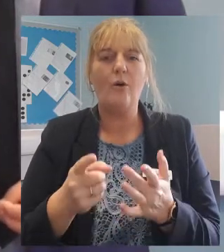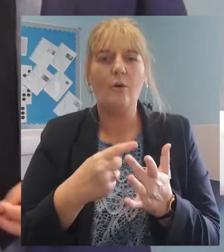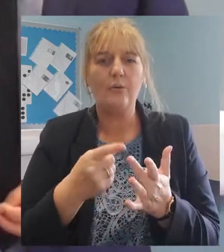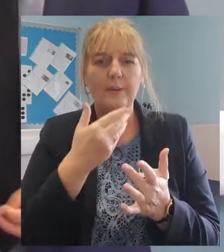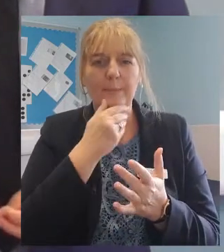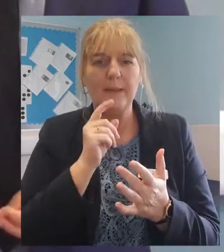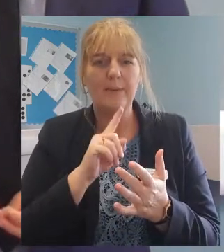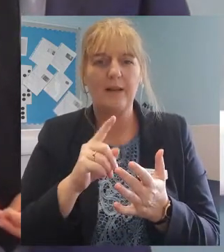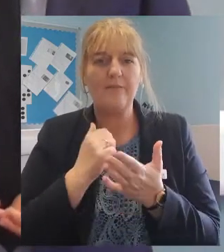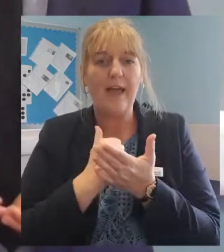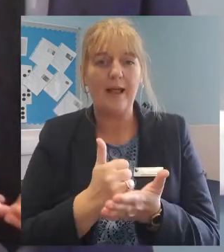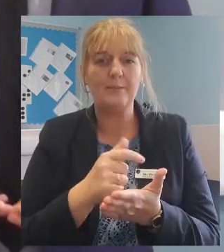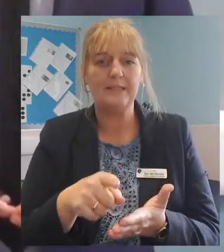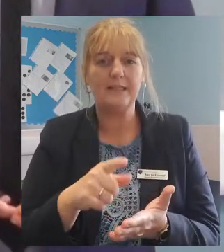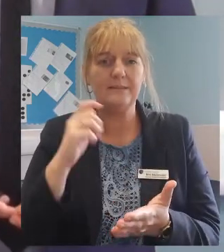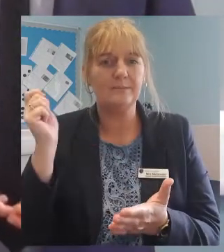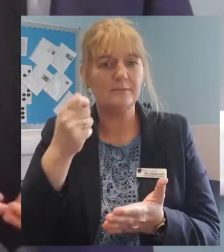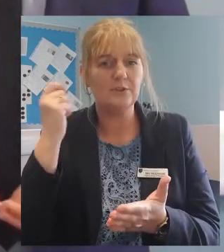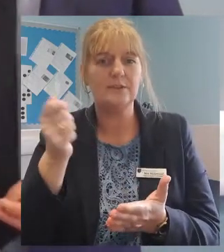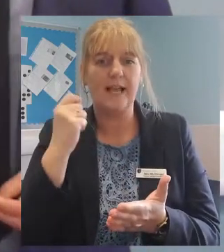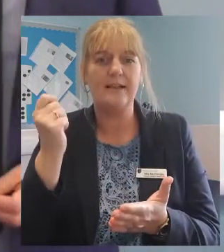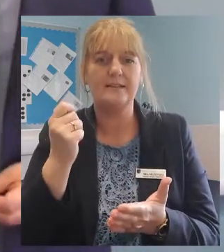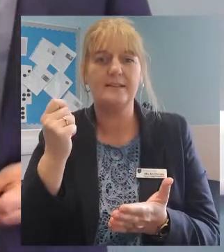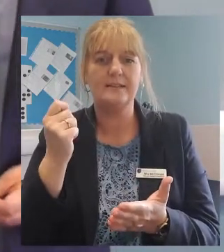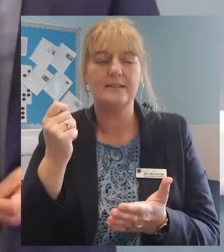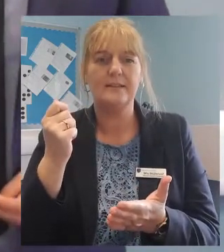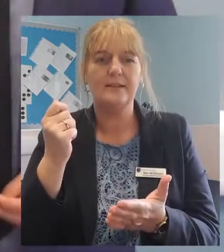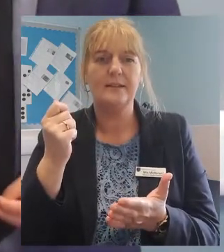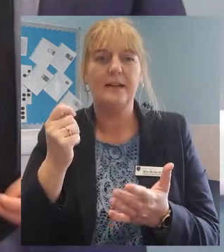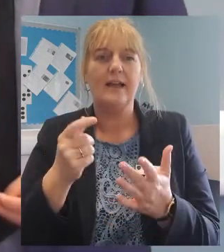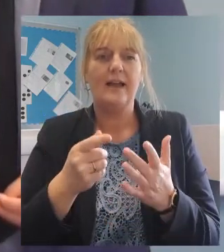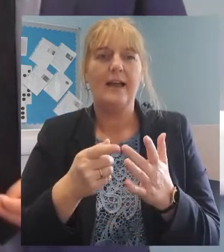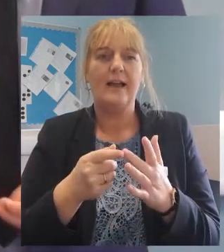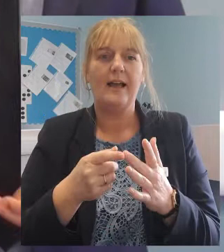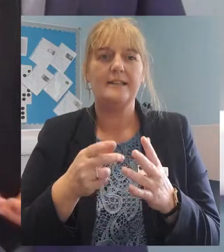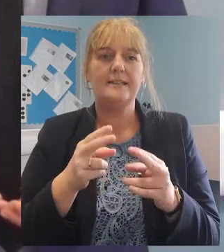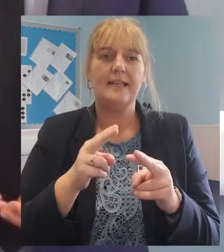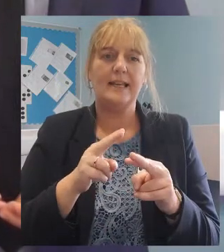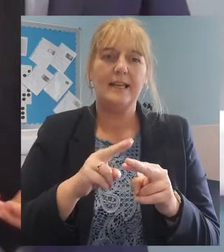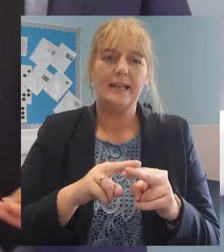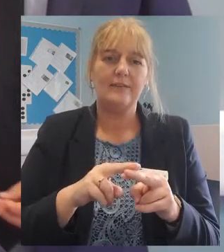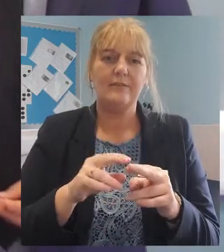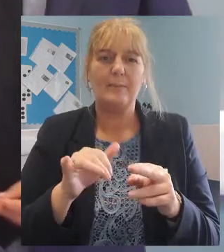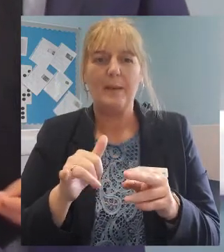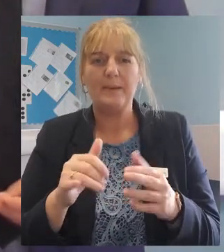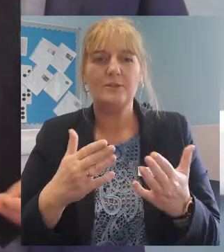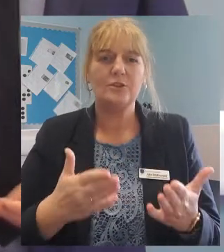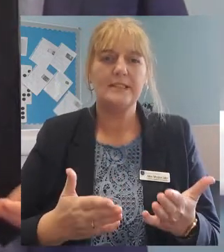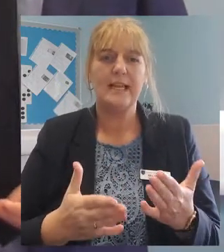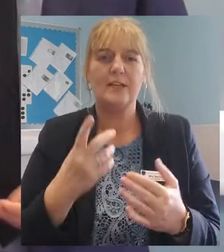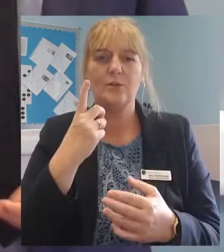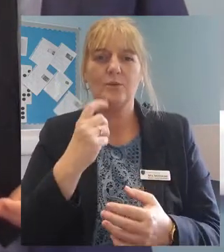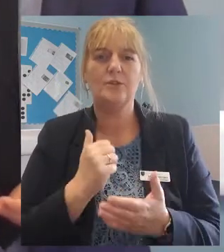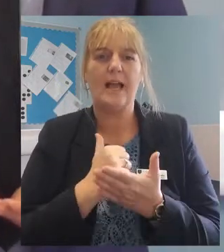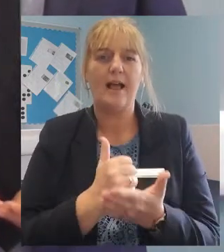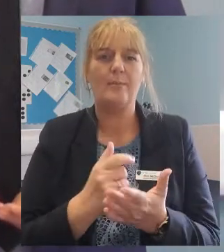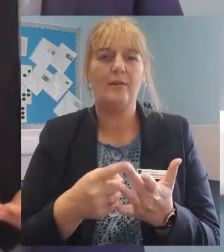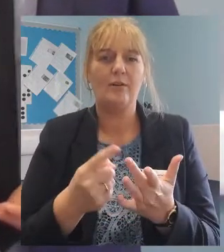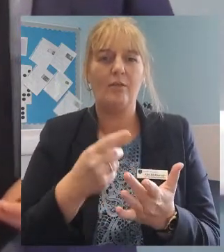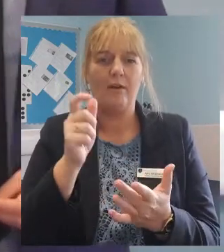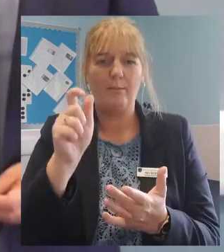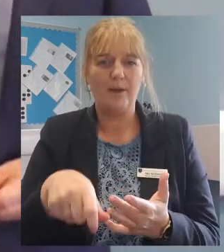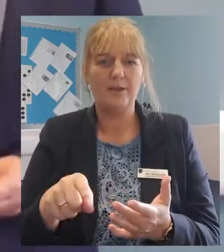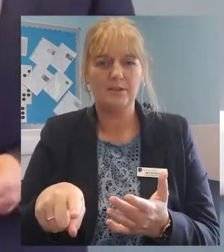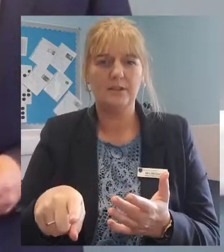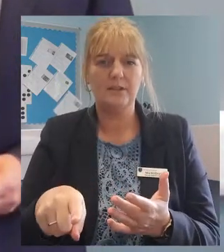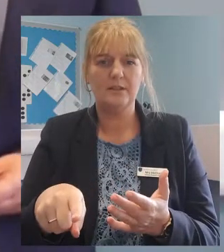recognizing that we need others around us, and how we can all encourage someone else today through our thoughts and